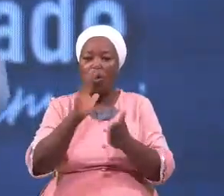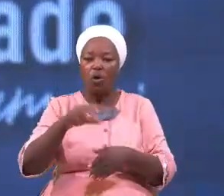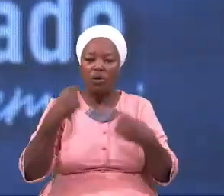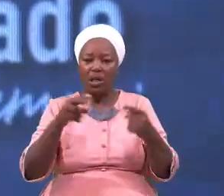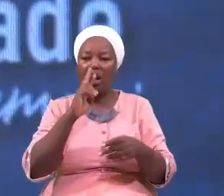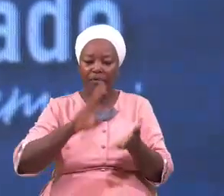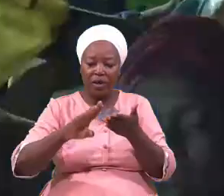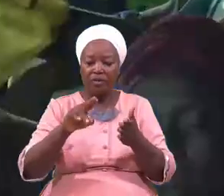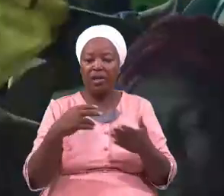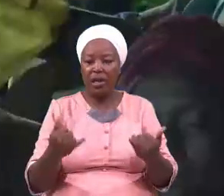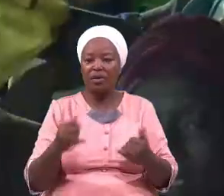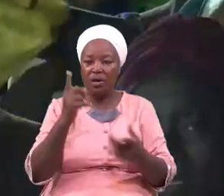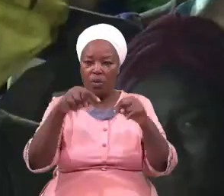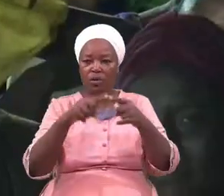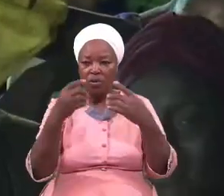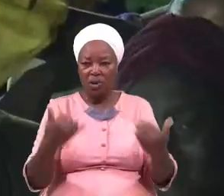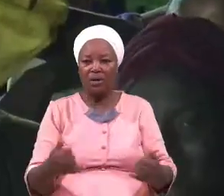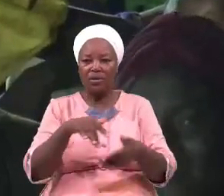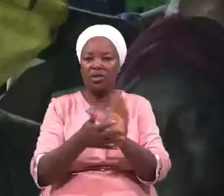are coming to you right now.